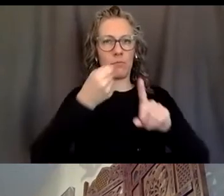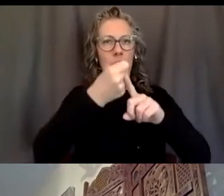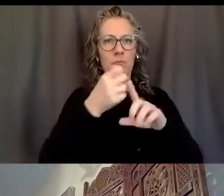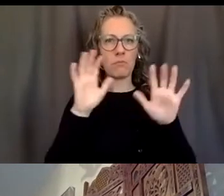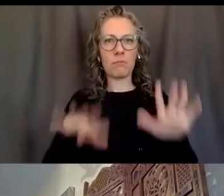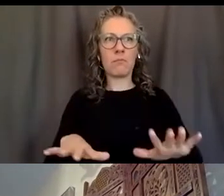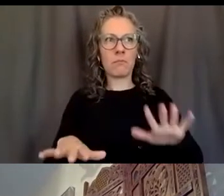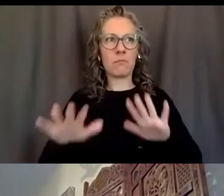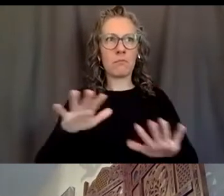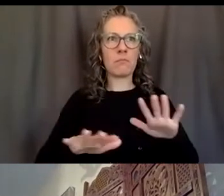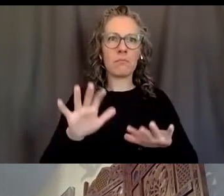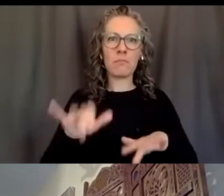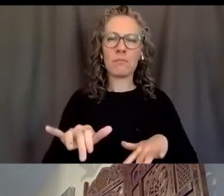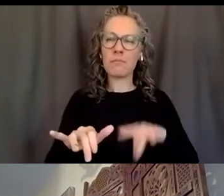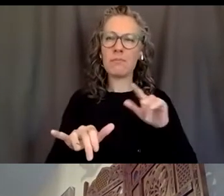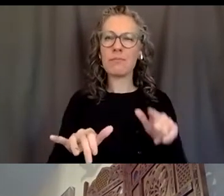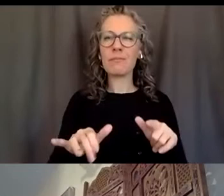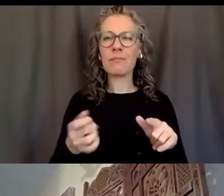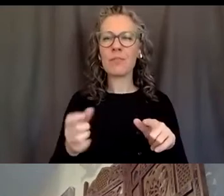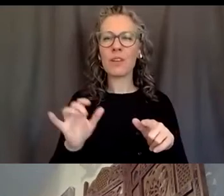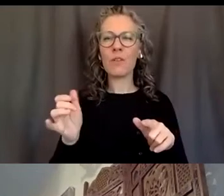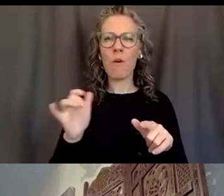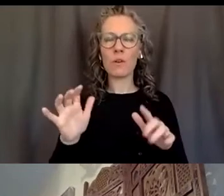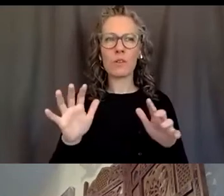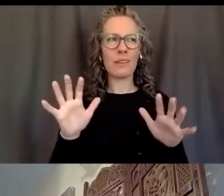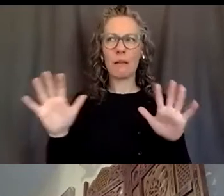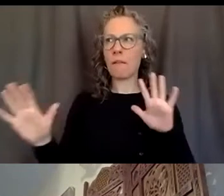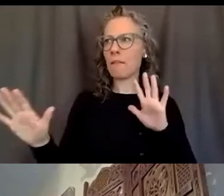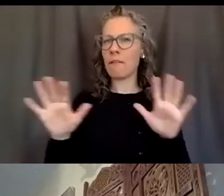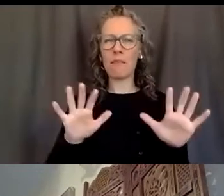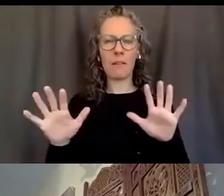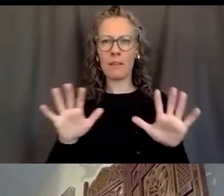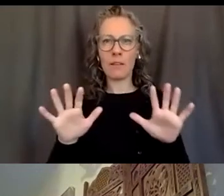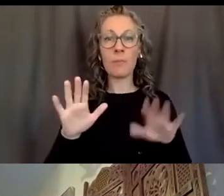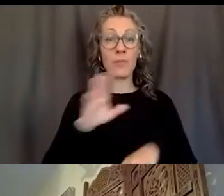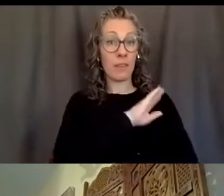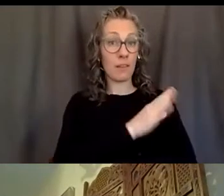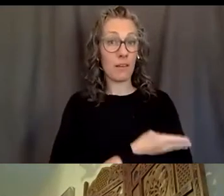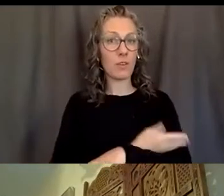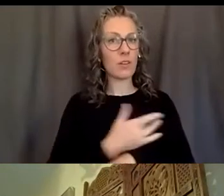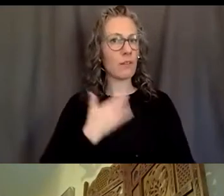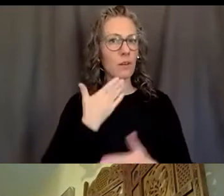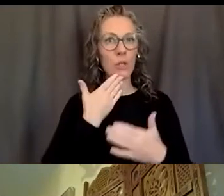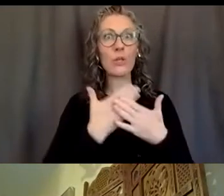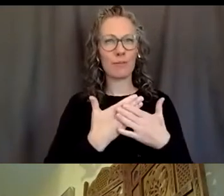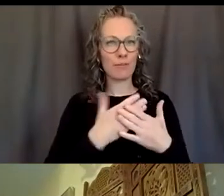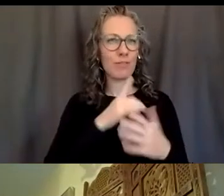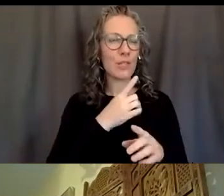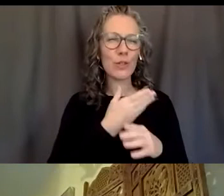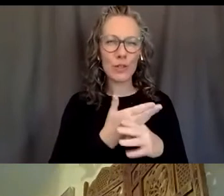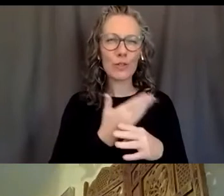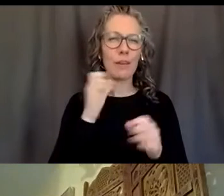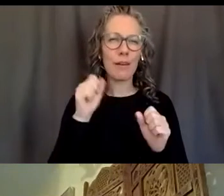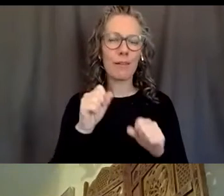and it was a little bit disorienting, but the energy of it felt really good. Mhm.